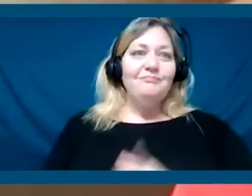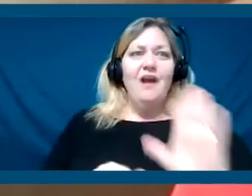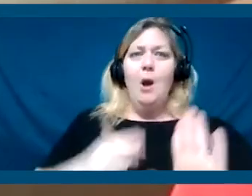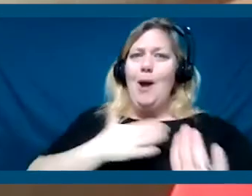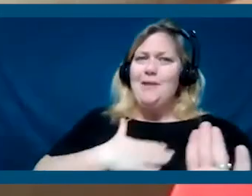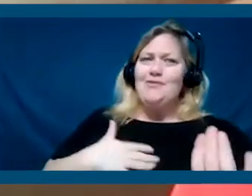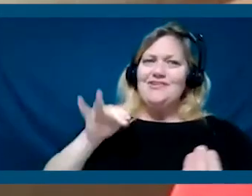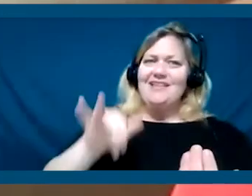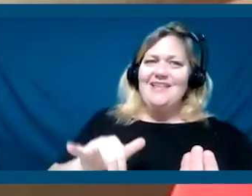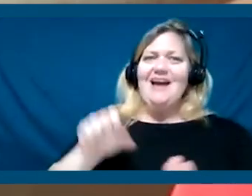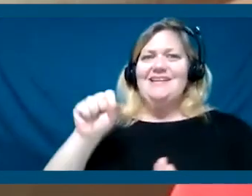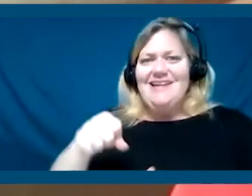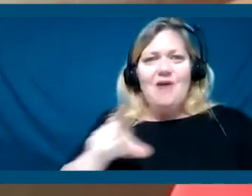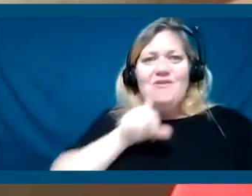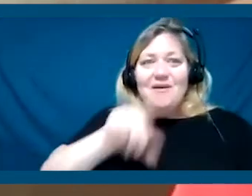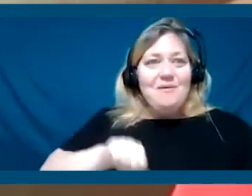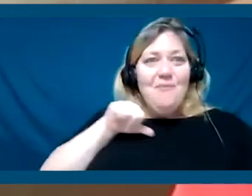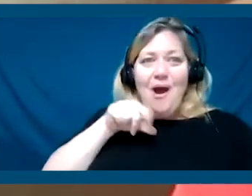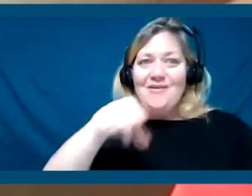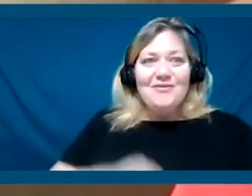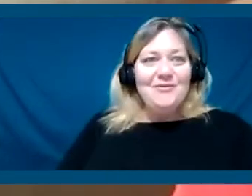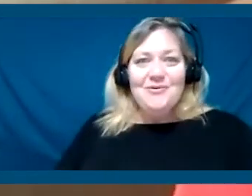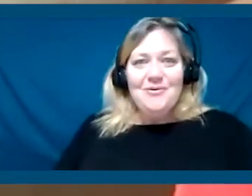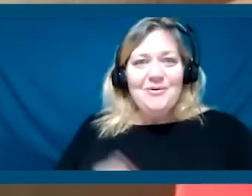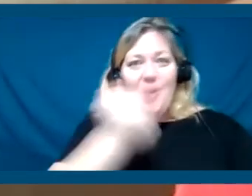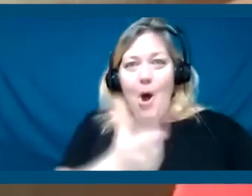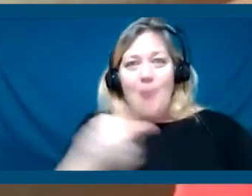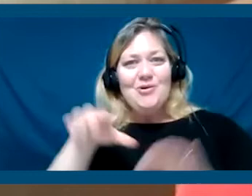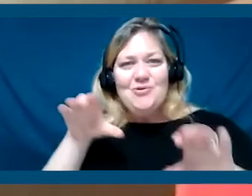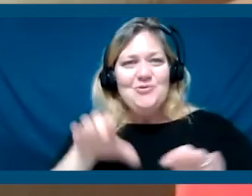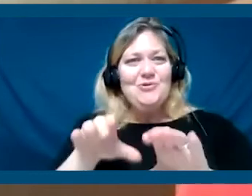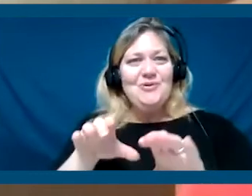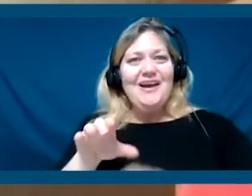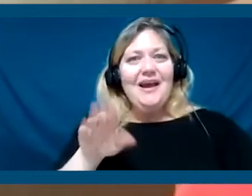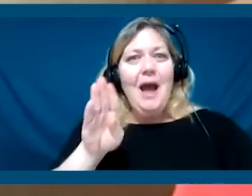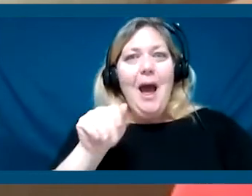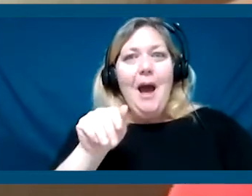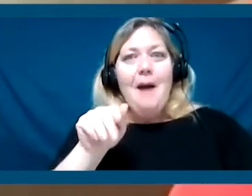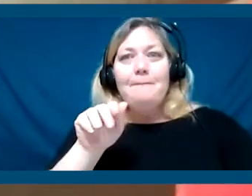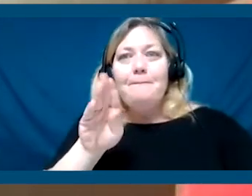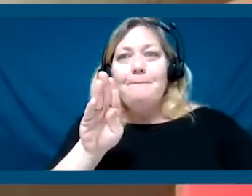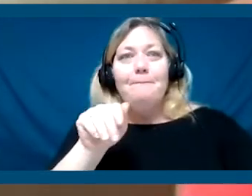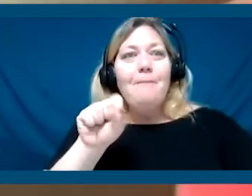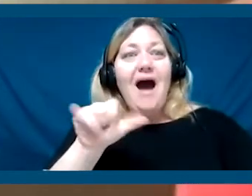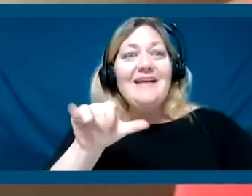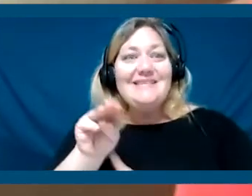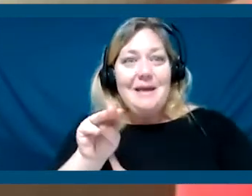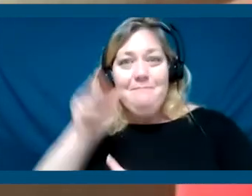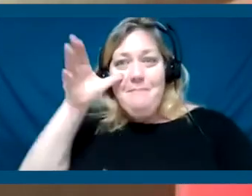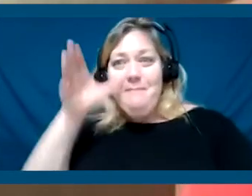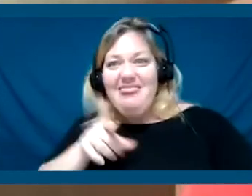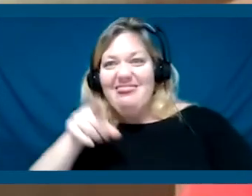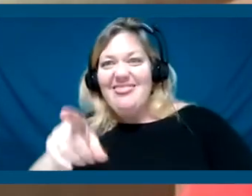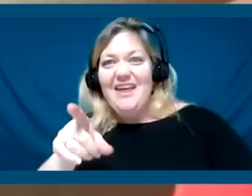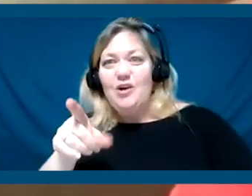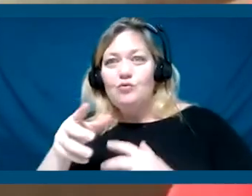that. And we're very proud of you and all that you're doing. Basim, the same question for you.